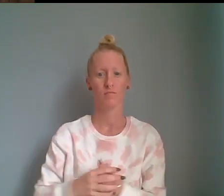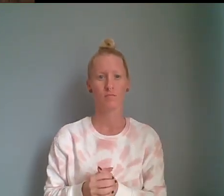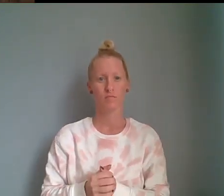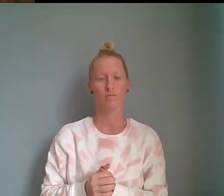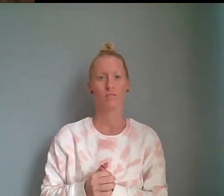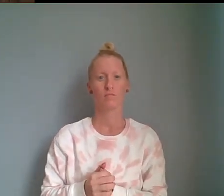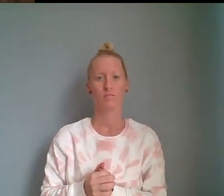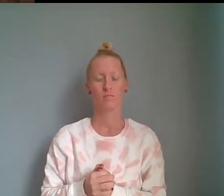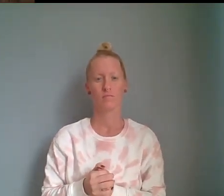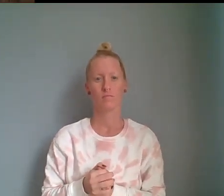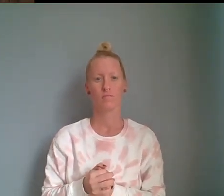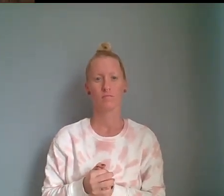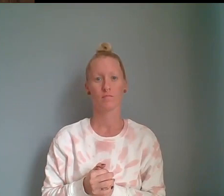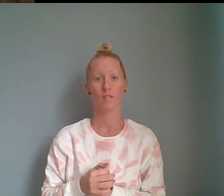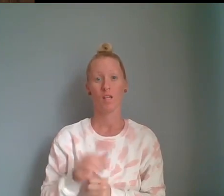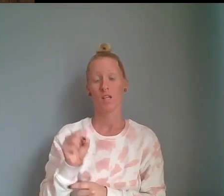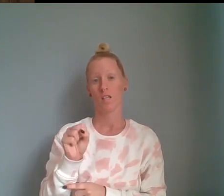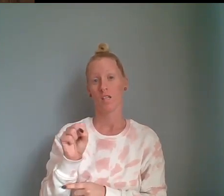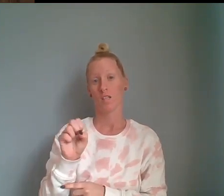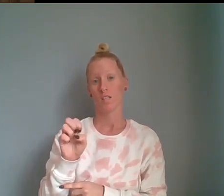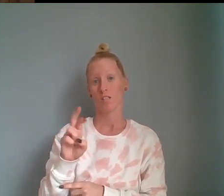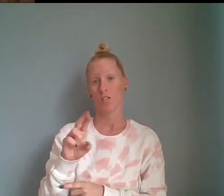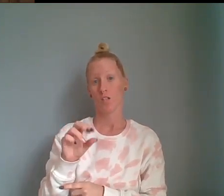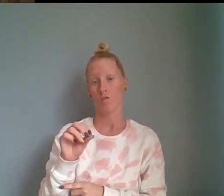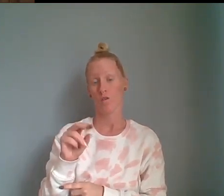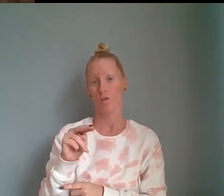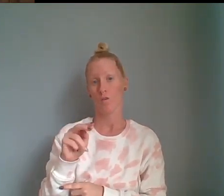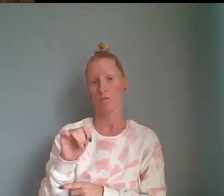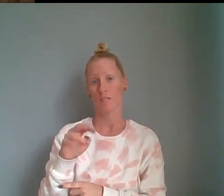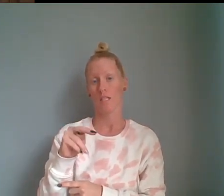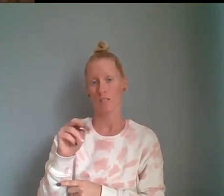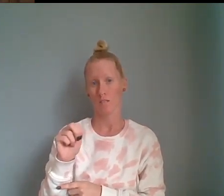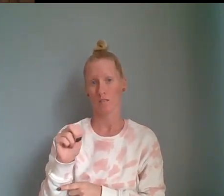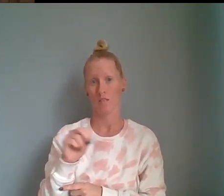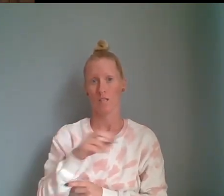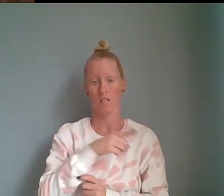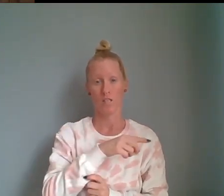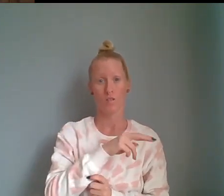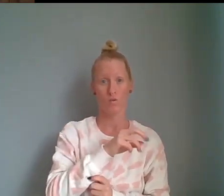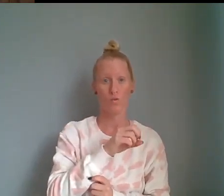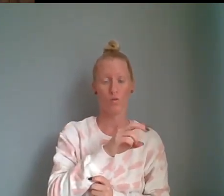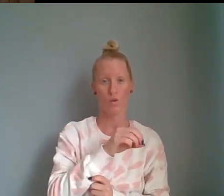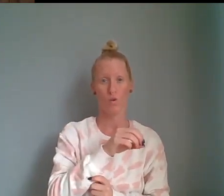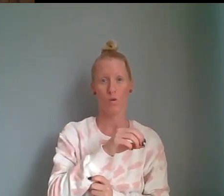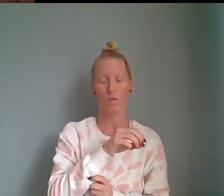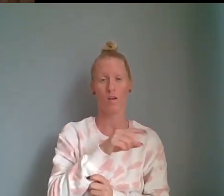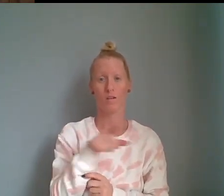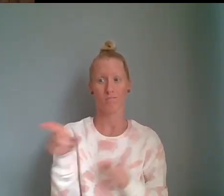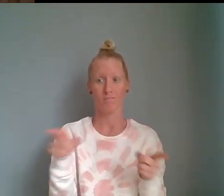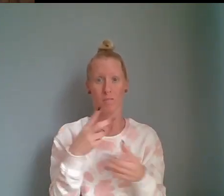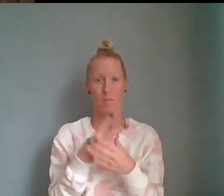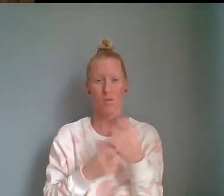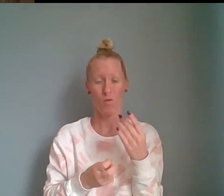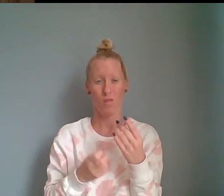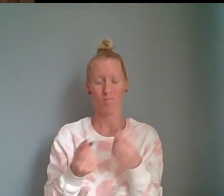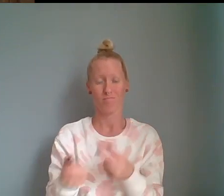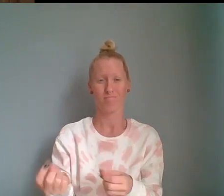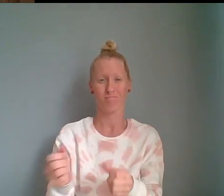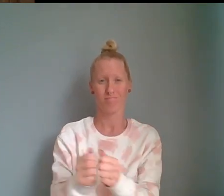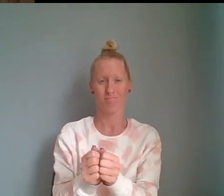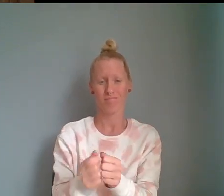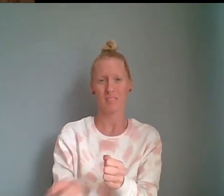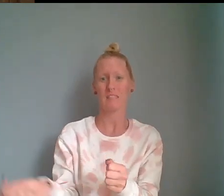the reuptake of serotonin or serotonin and norepinephrine back into the sending neuron. So